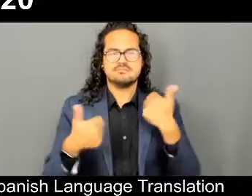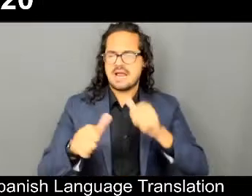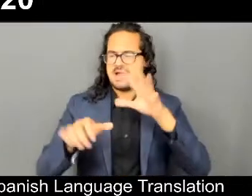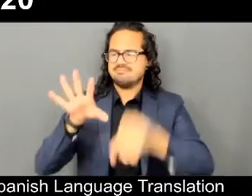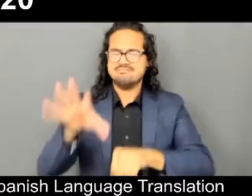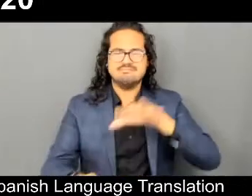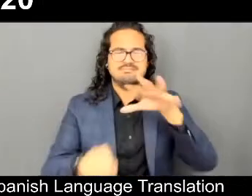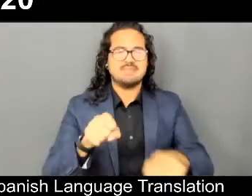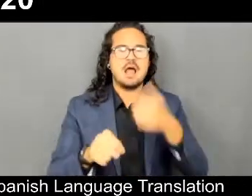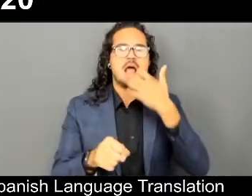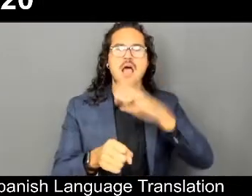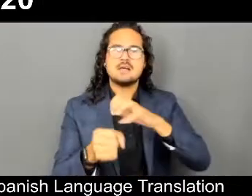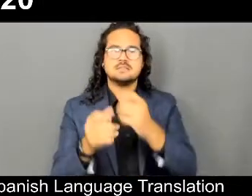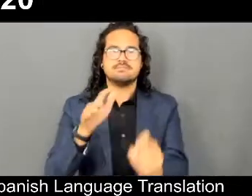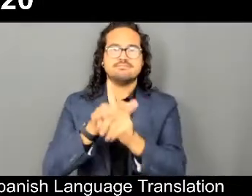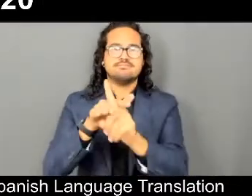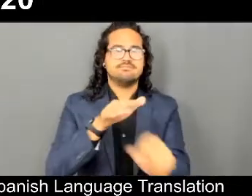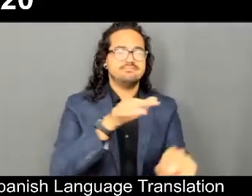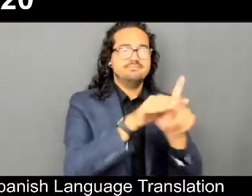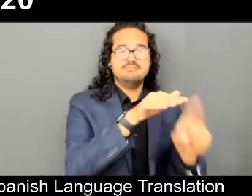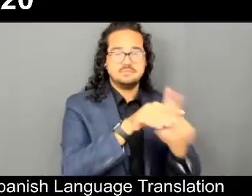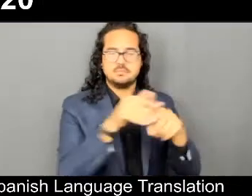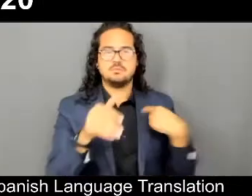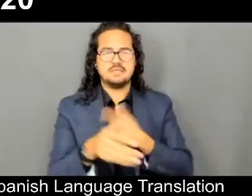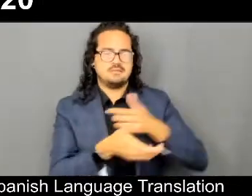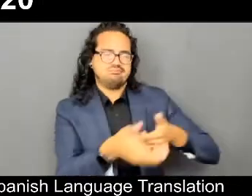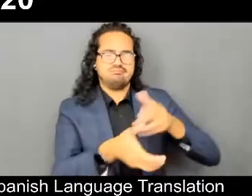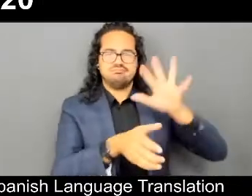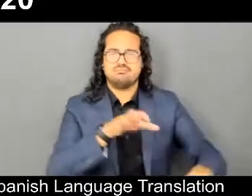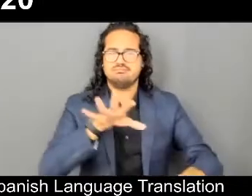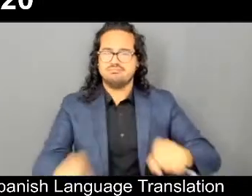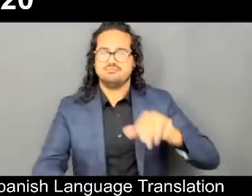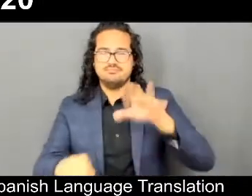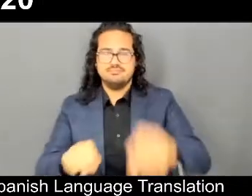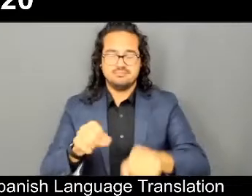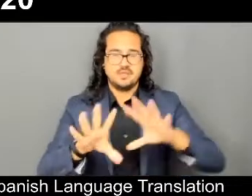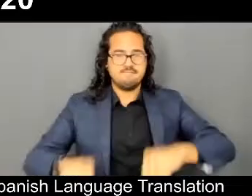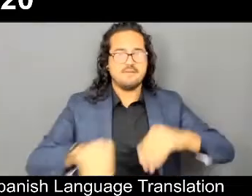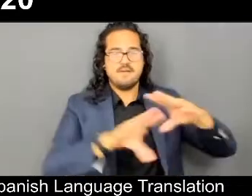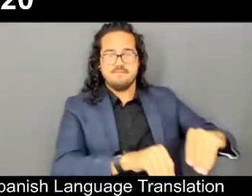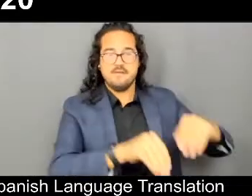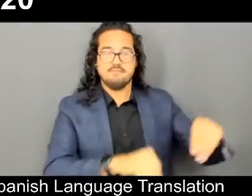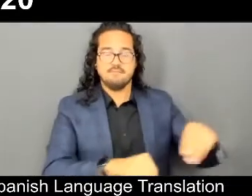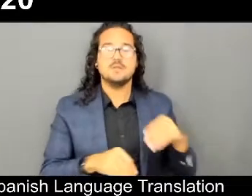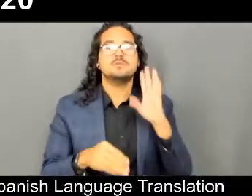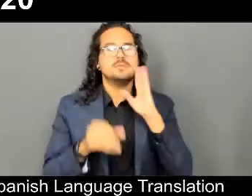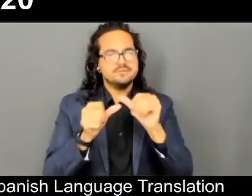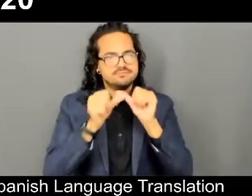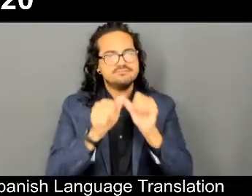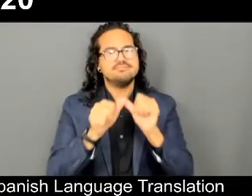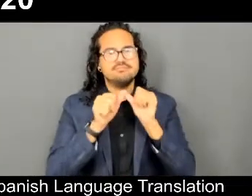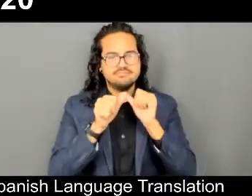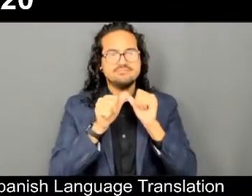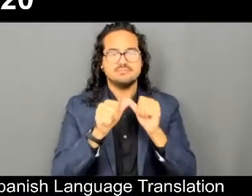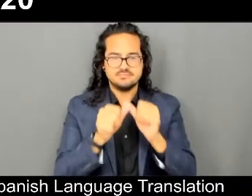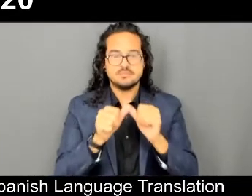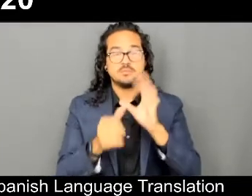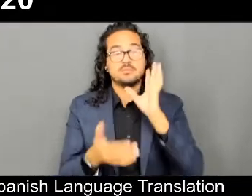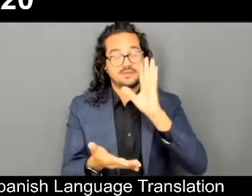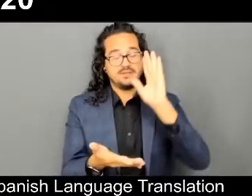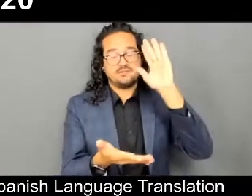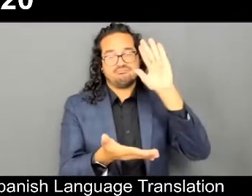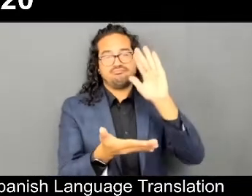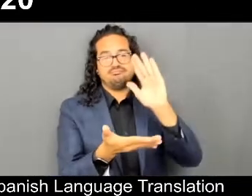we move on in time, we'll be able to decrease resources in that area because we'll have it mopped up. All the heat will be out of